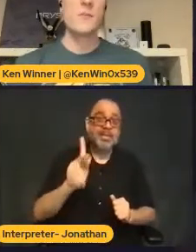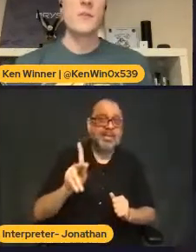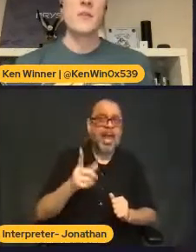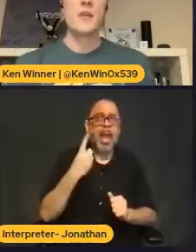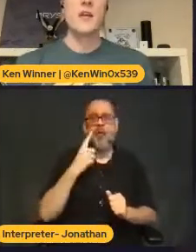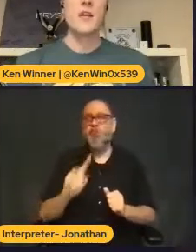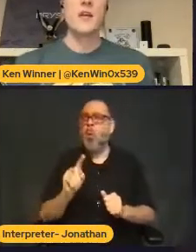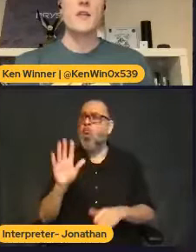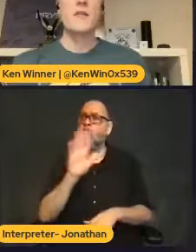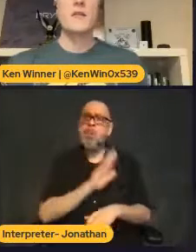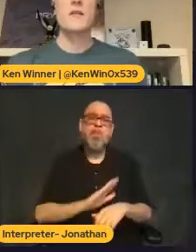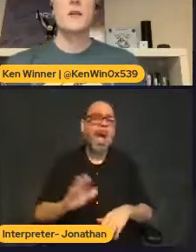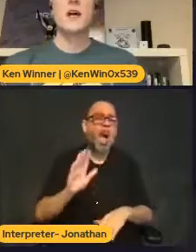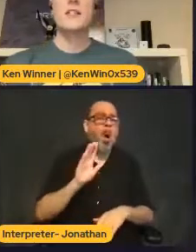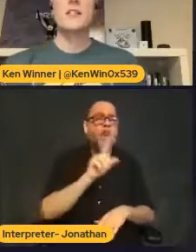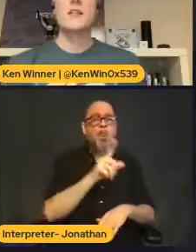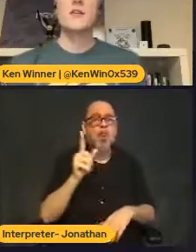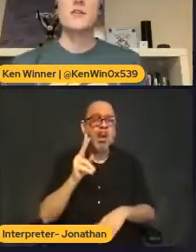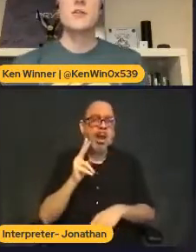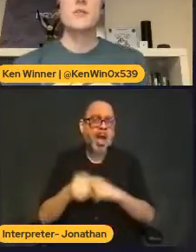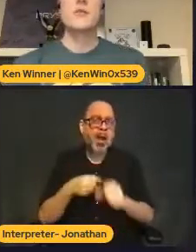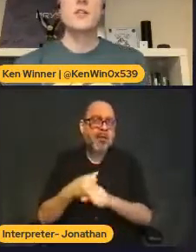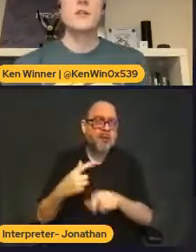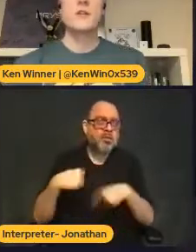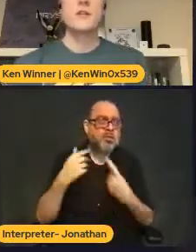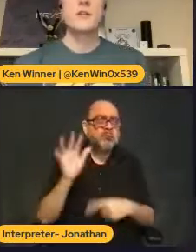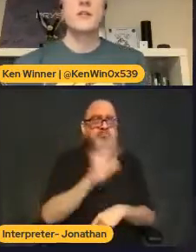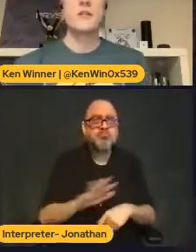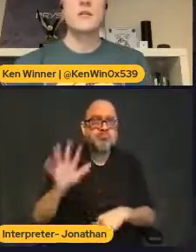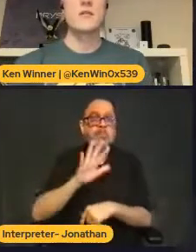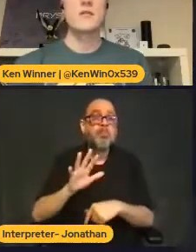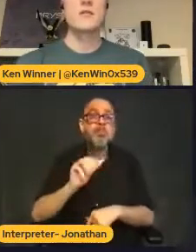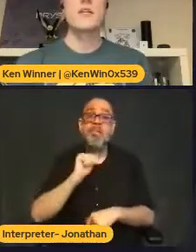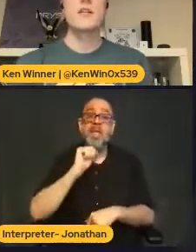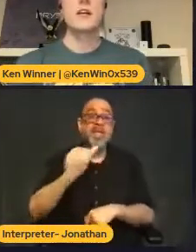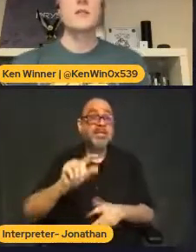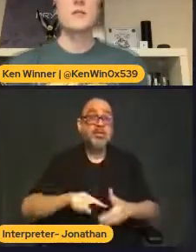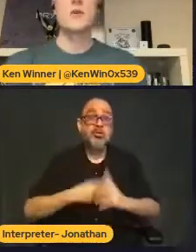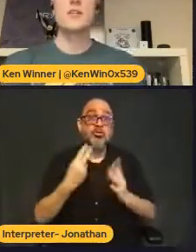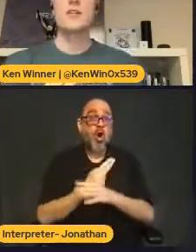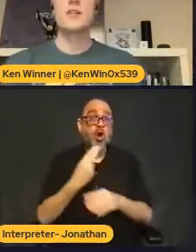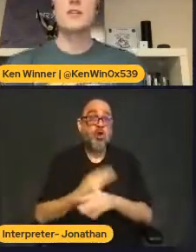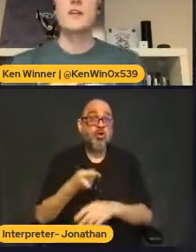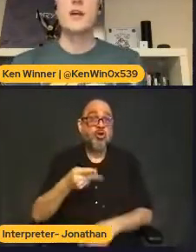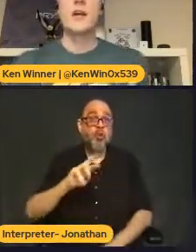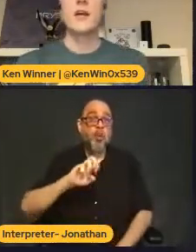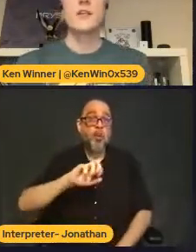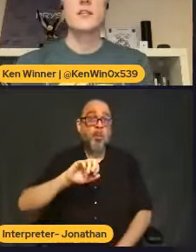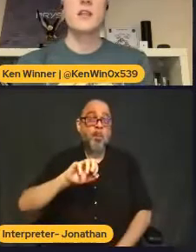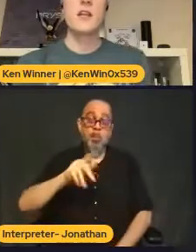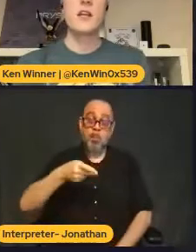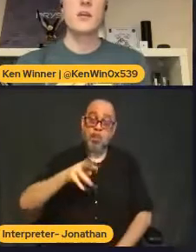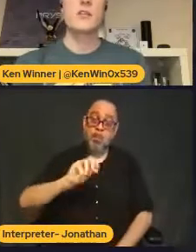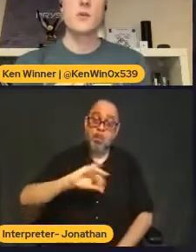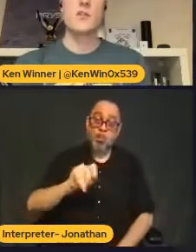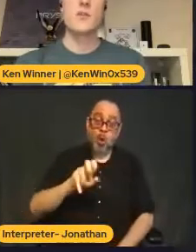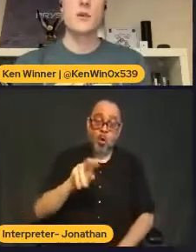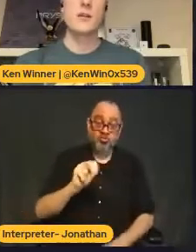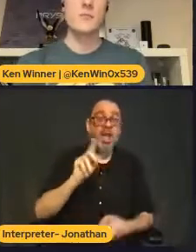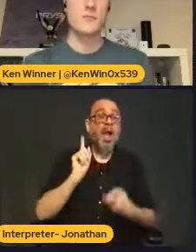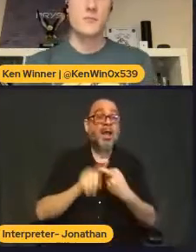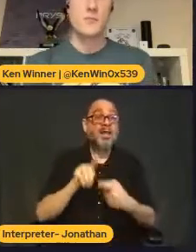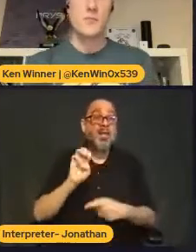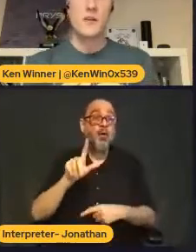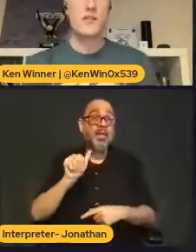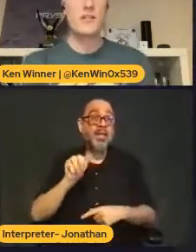so, and I didn't start using ProGen until Elad's presentation at CDK Day